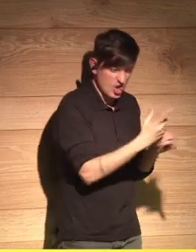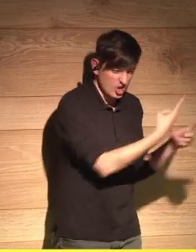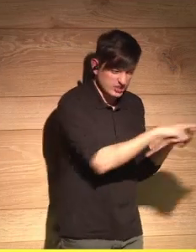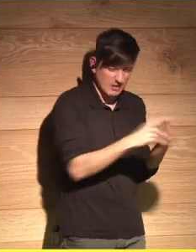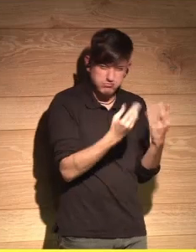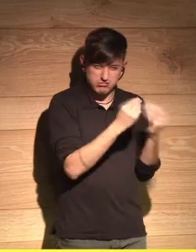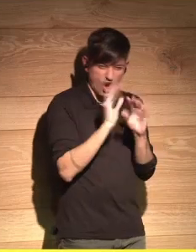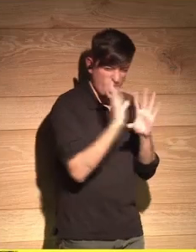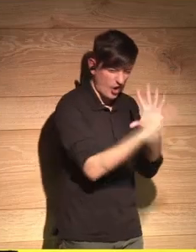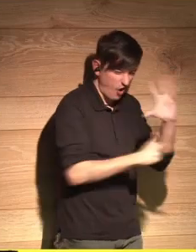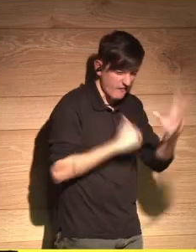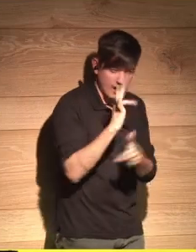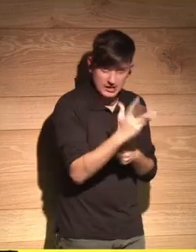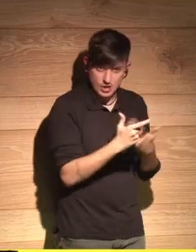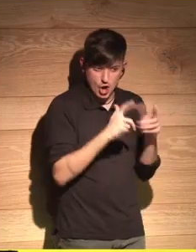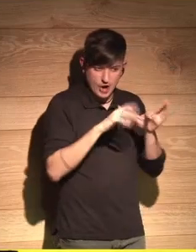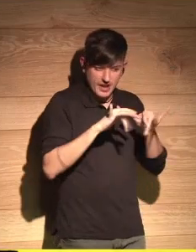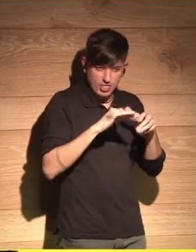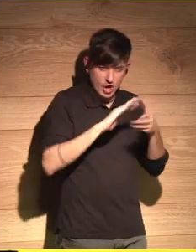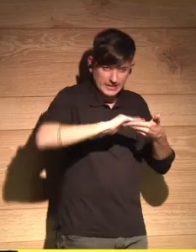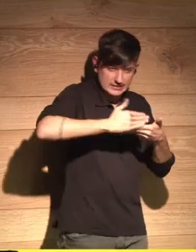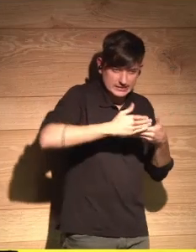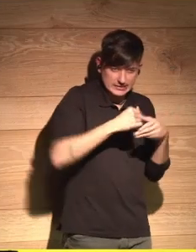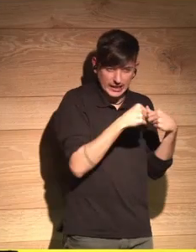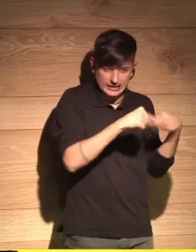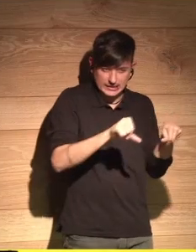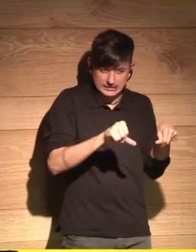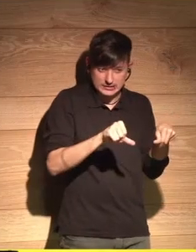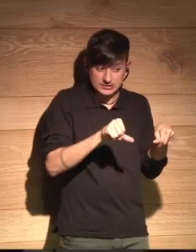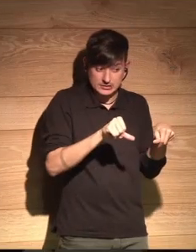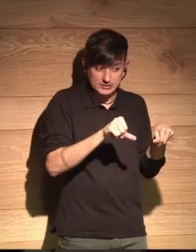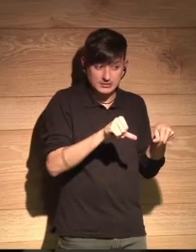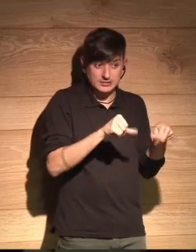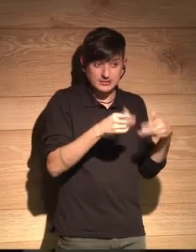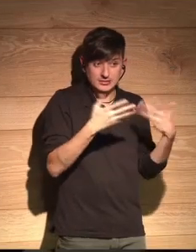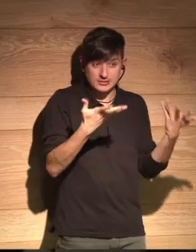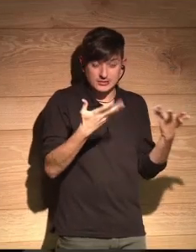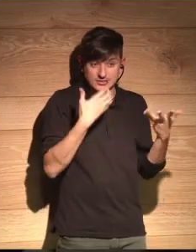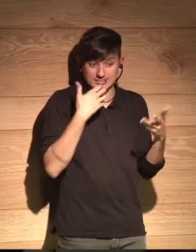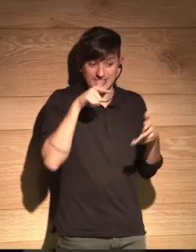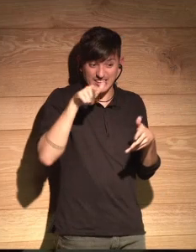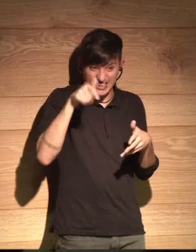computers that tell you where they go. And this is what happened.